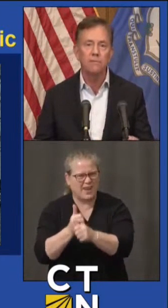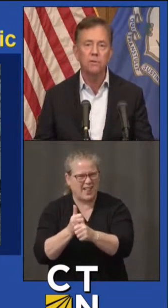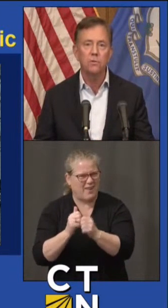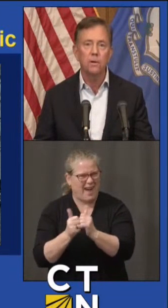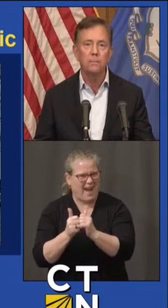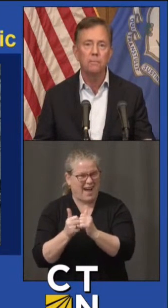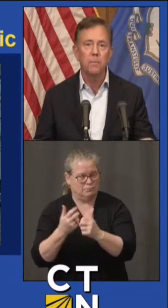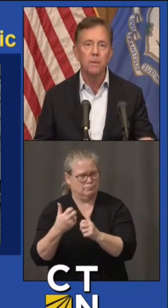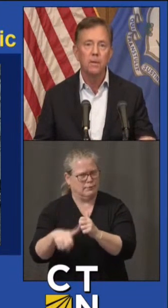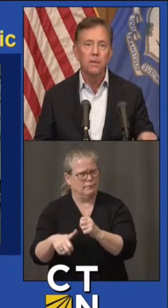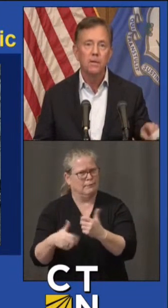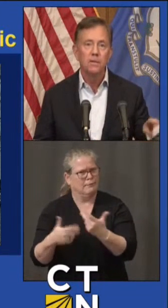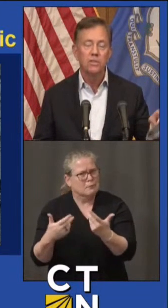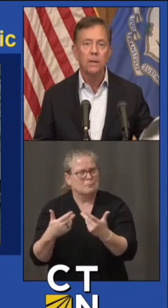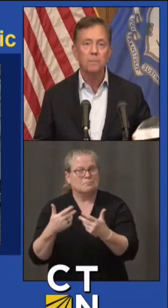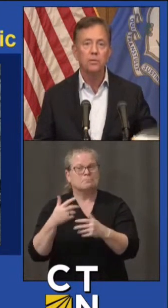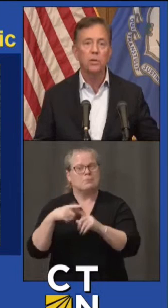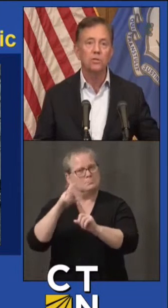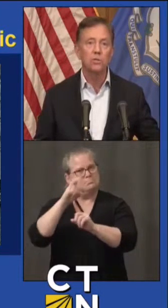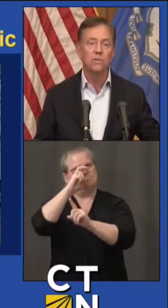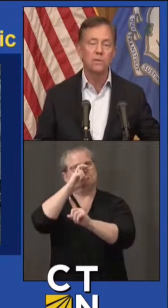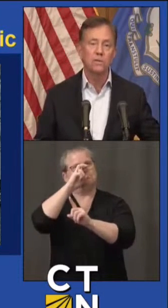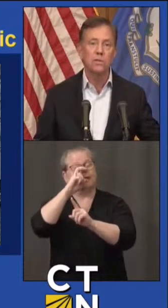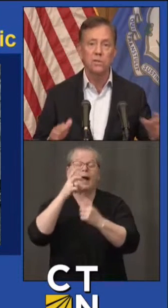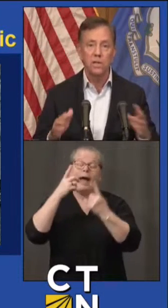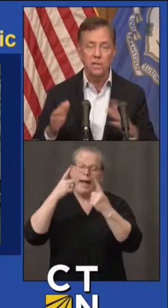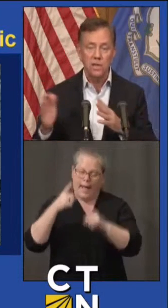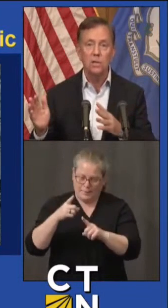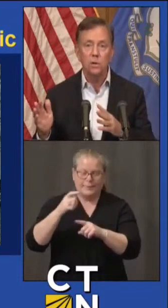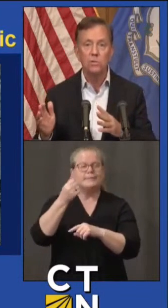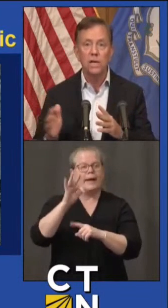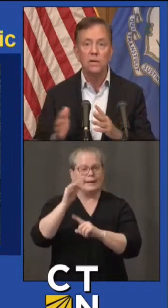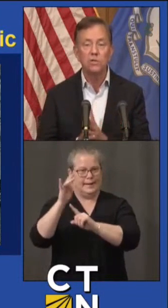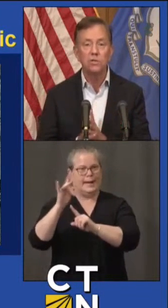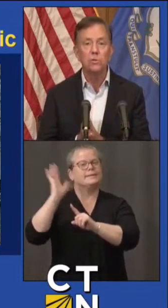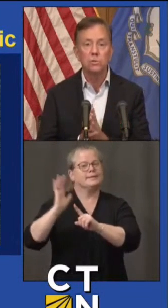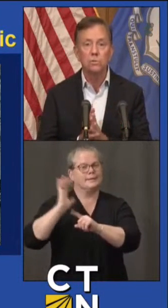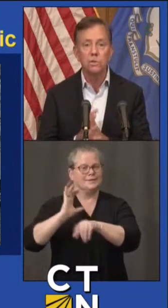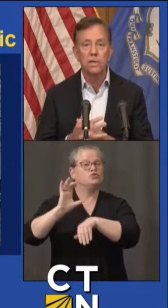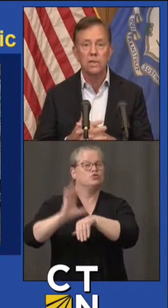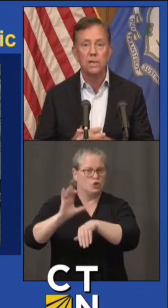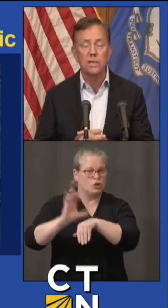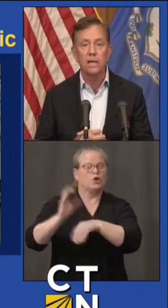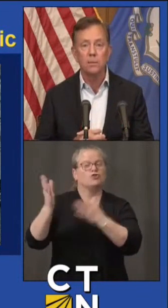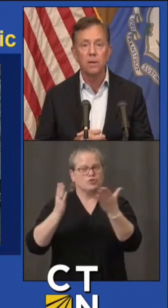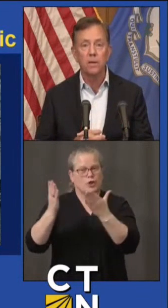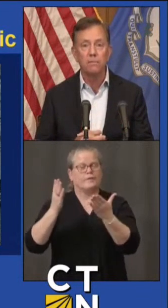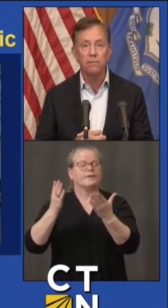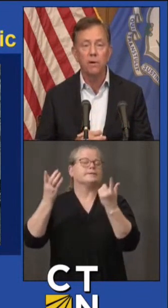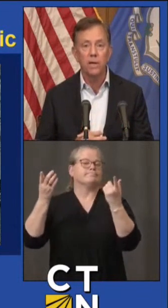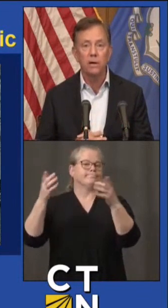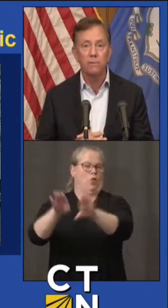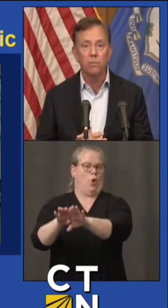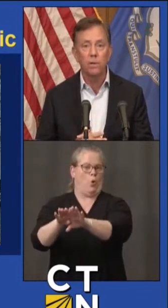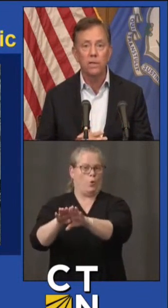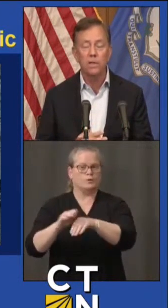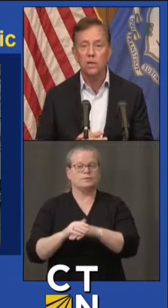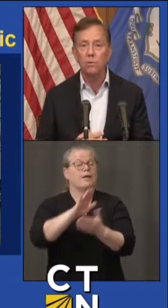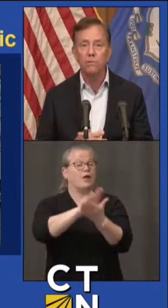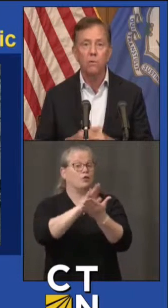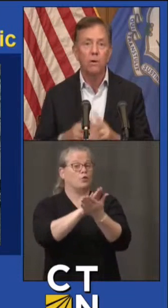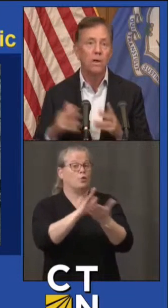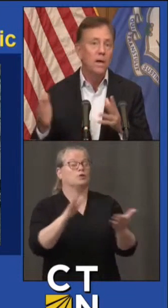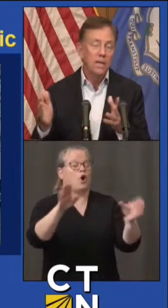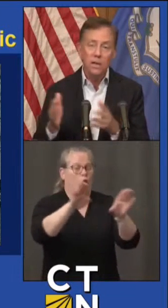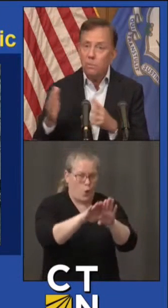have to stop the church services, and they did close down the schools, and they had to be very careful what they did going